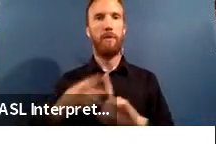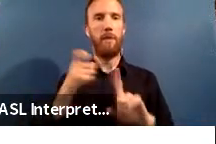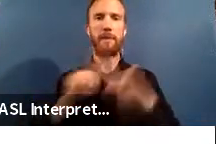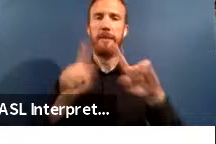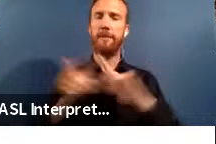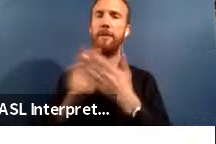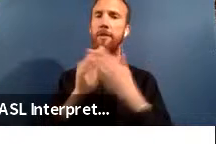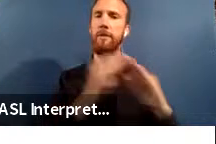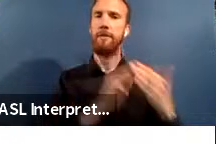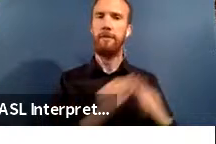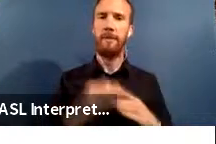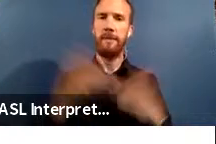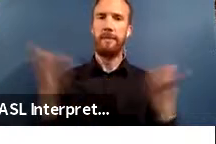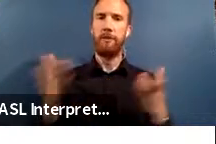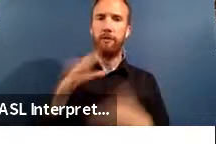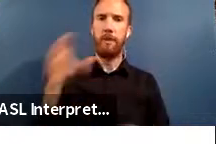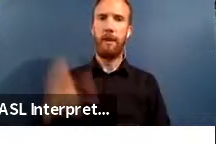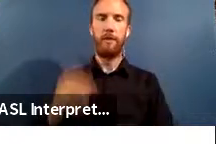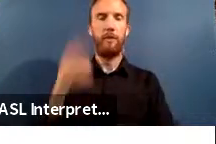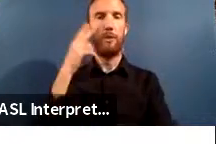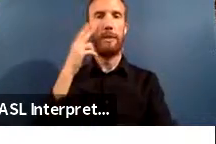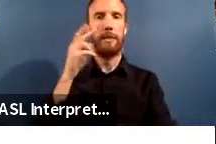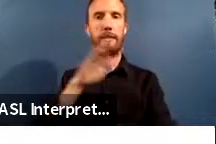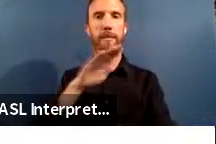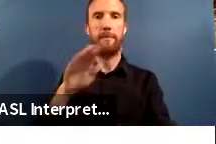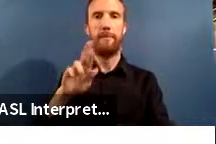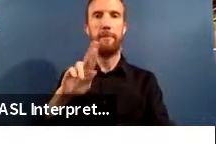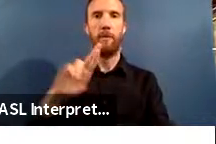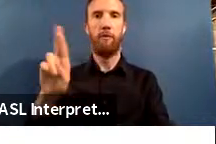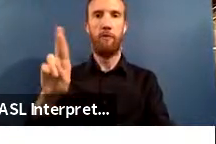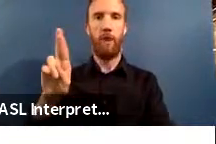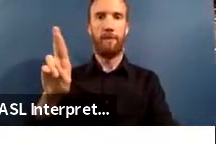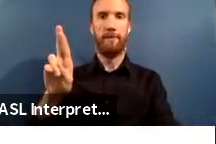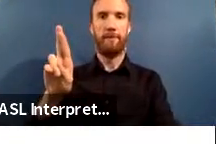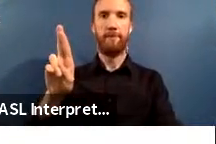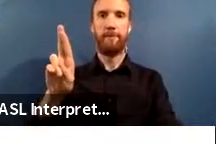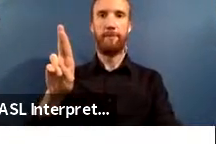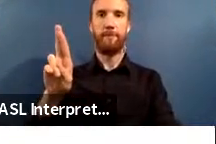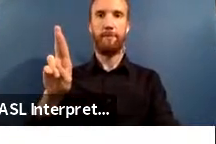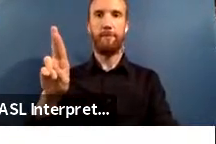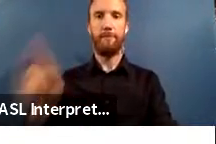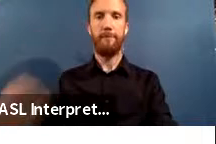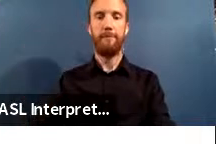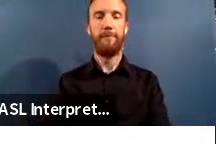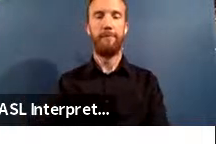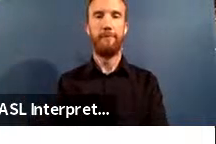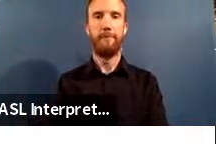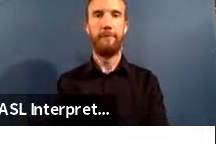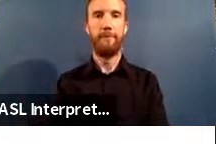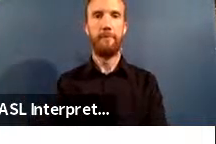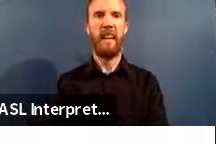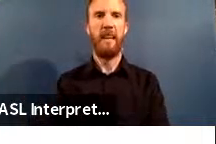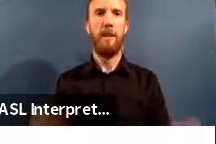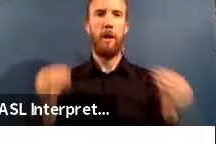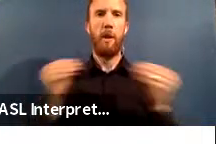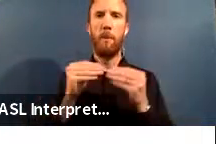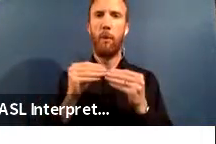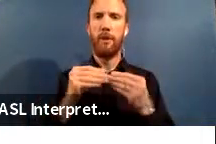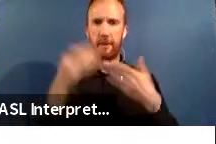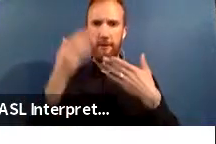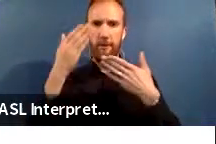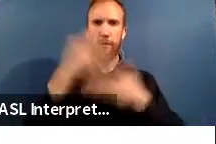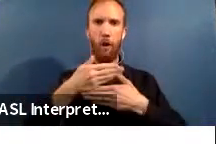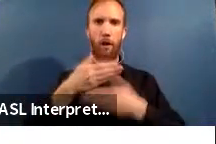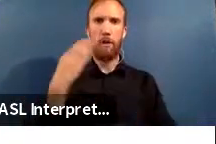right is the higher the score, the darker the blue. And what that signifies is the higher